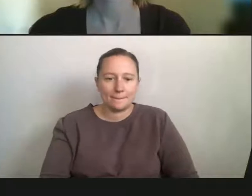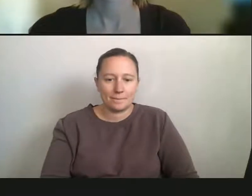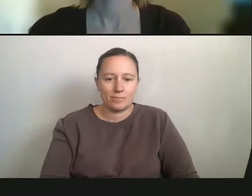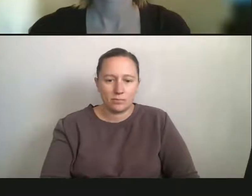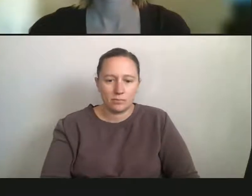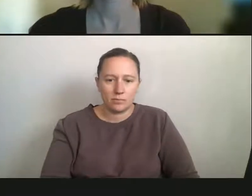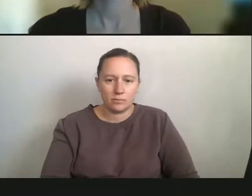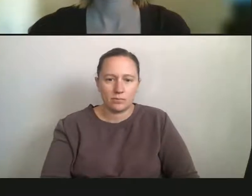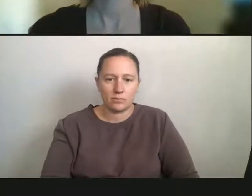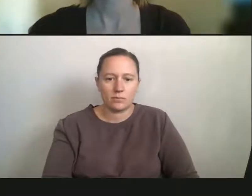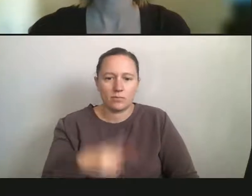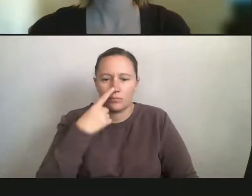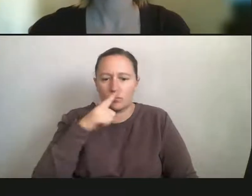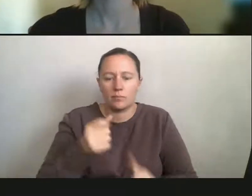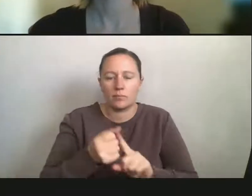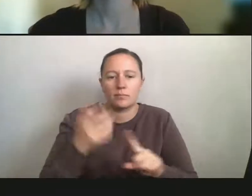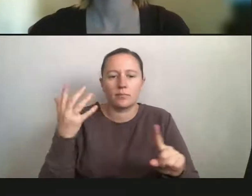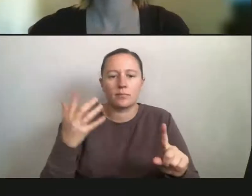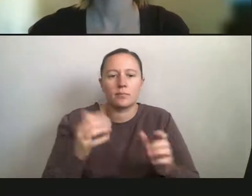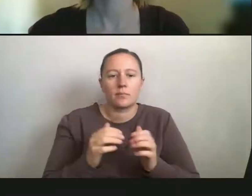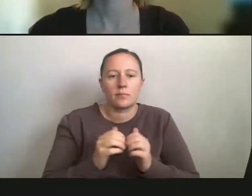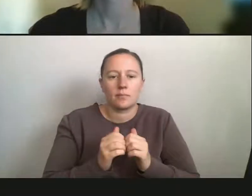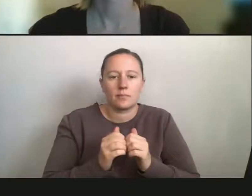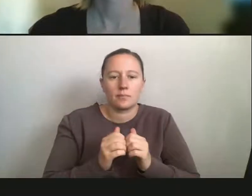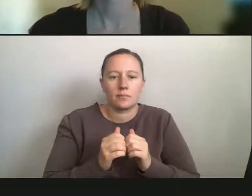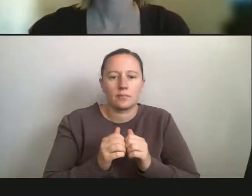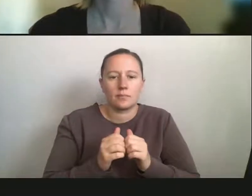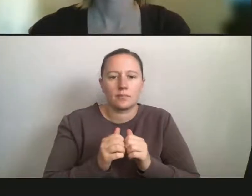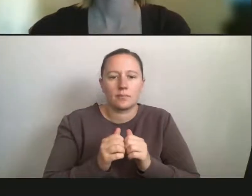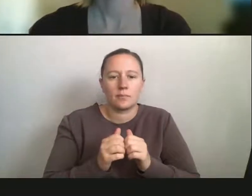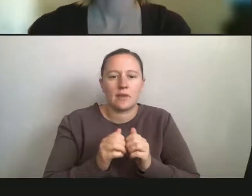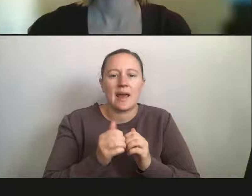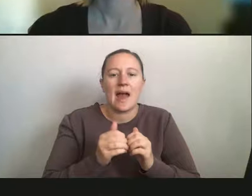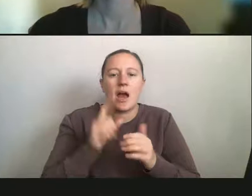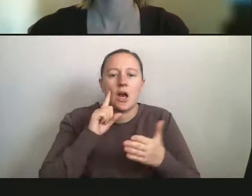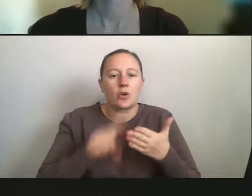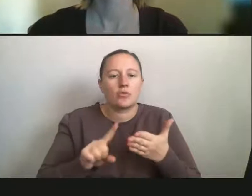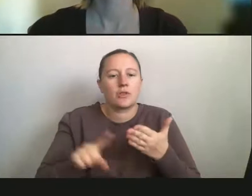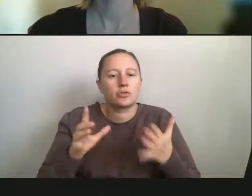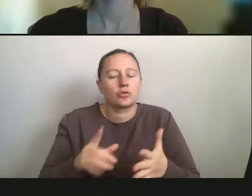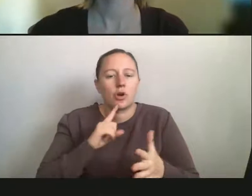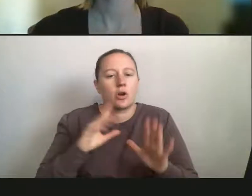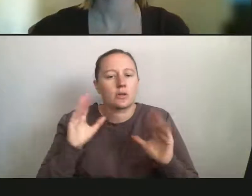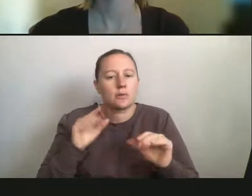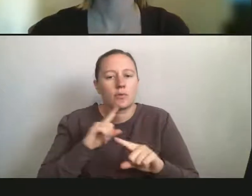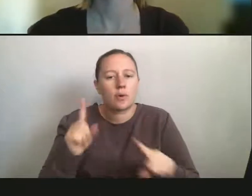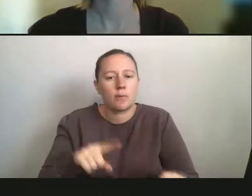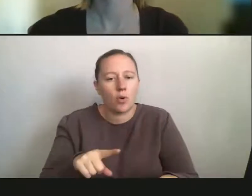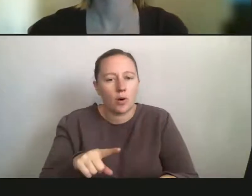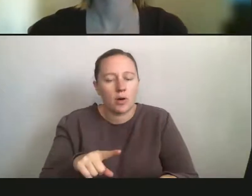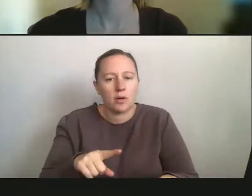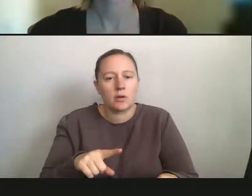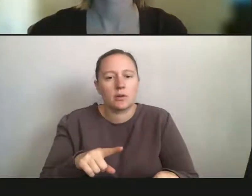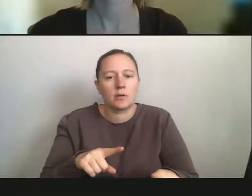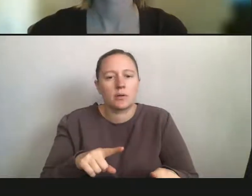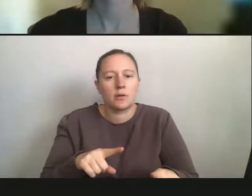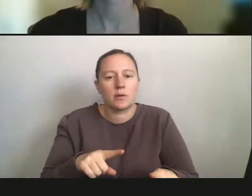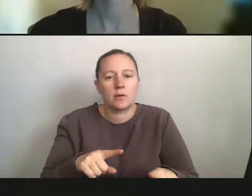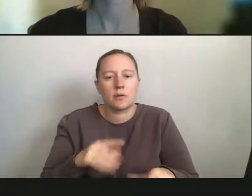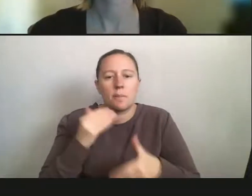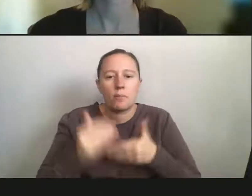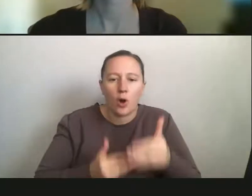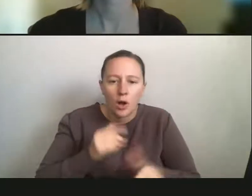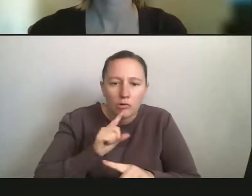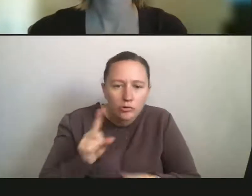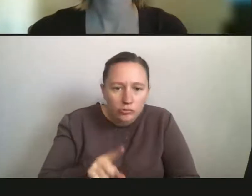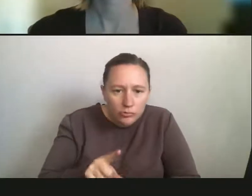Can you elaborate on how researchers will be expected to report in progress